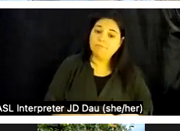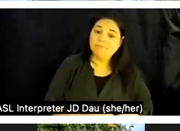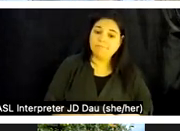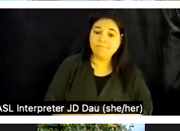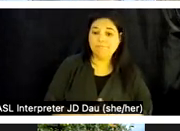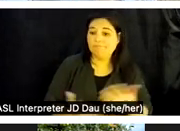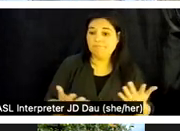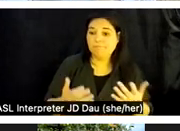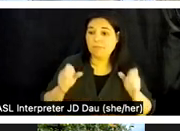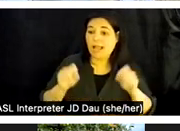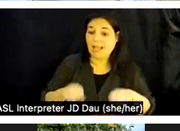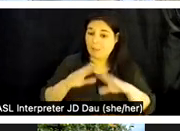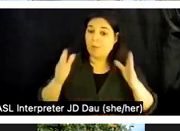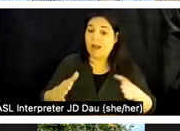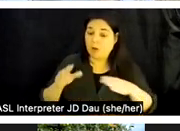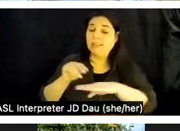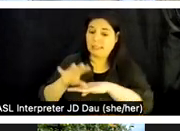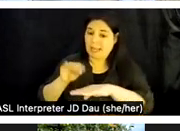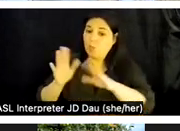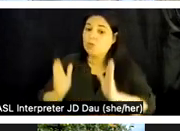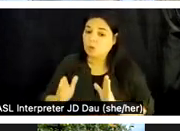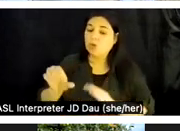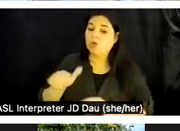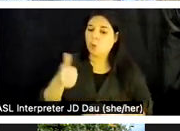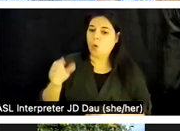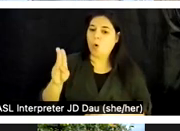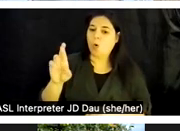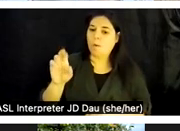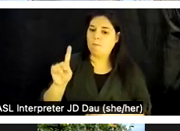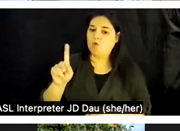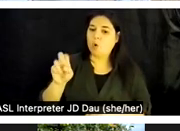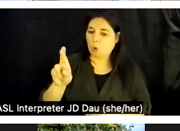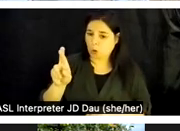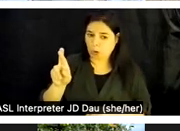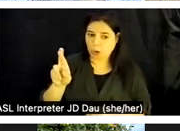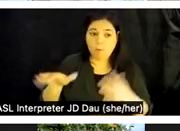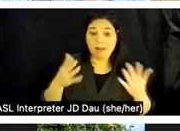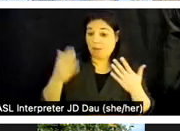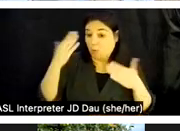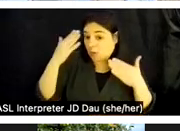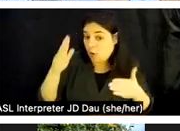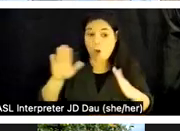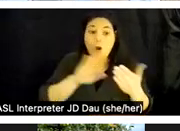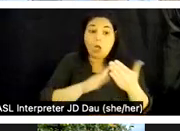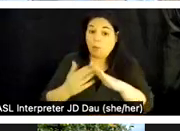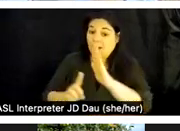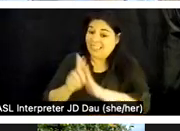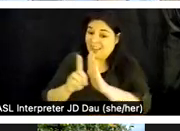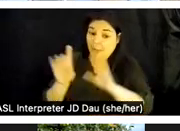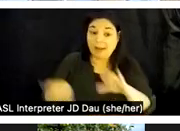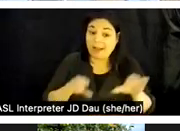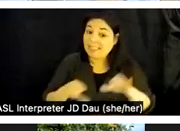housing counselors and brokers. Then there's some that you might not think of, like community development activities,